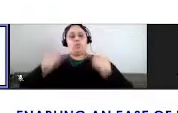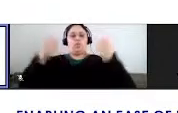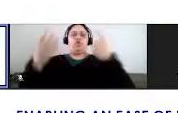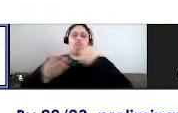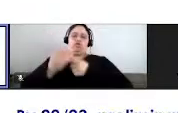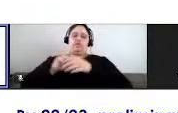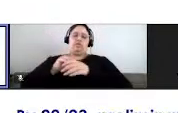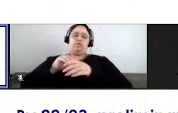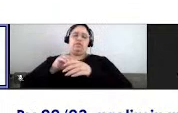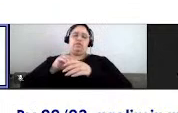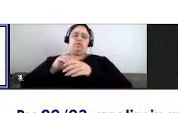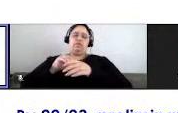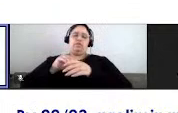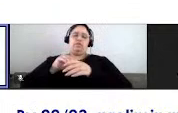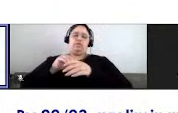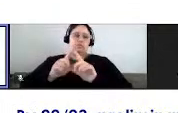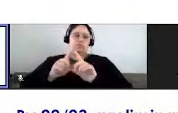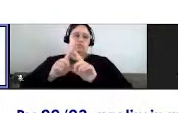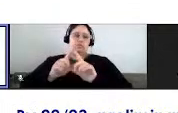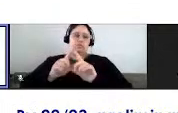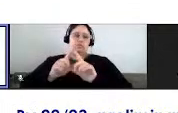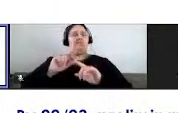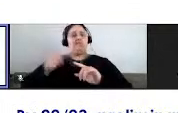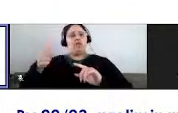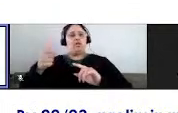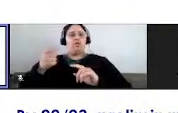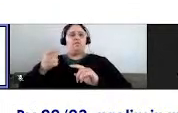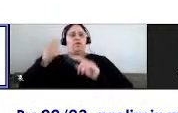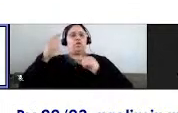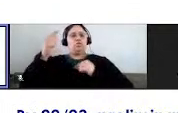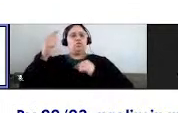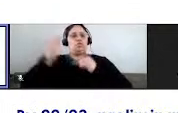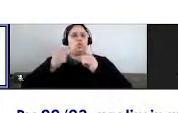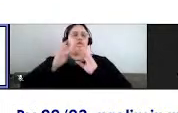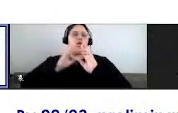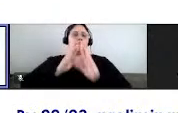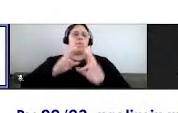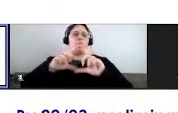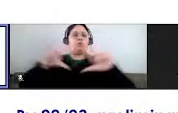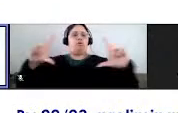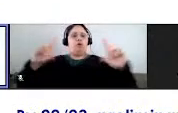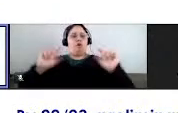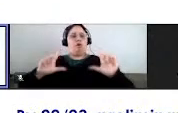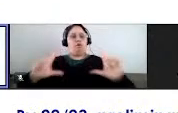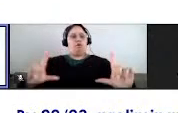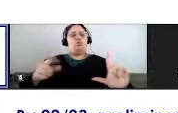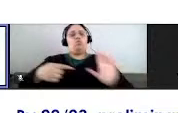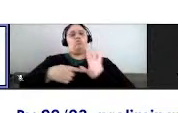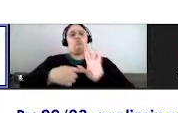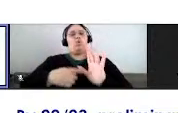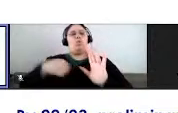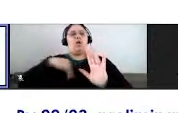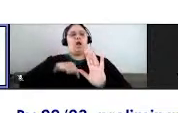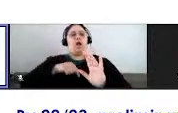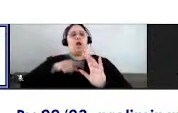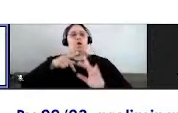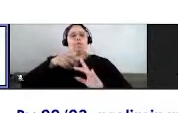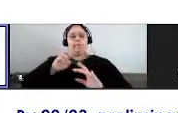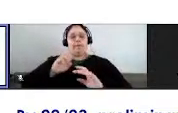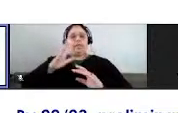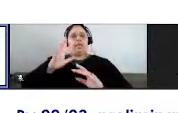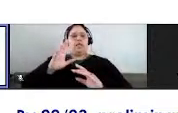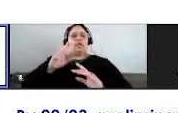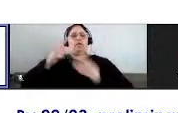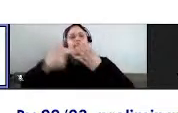as well. Then I think just a very quick report card in terms of our preliminary progress